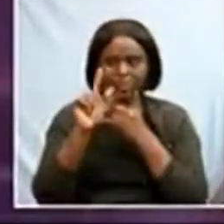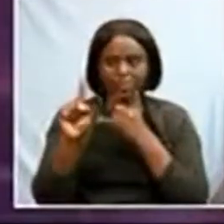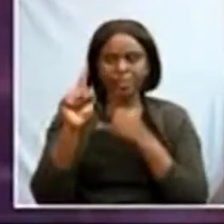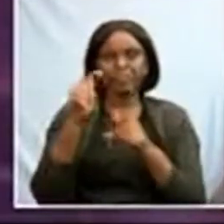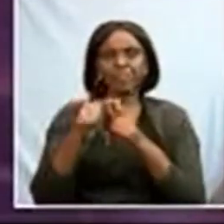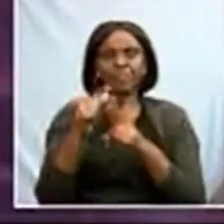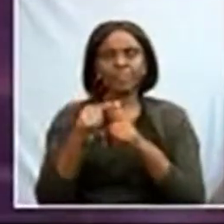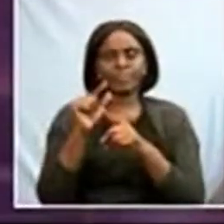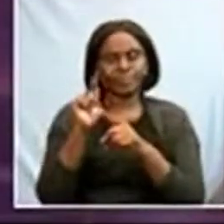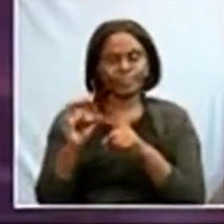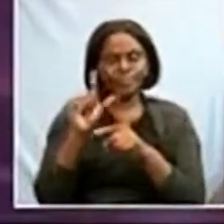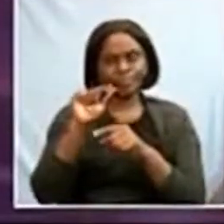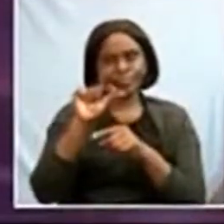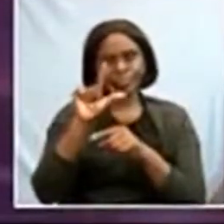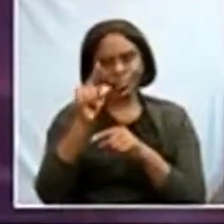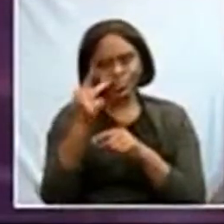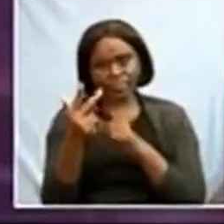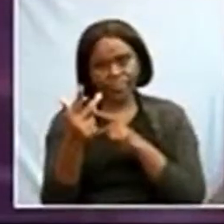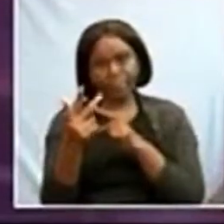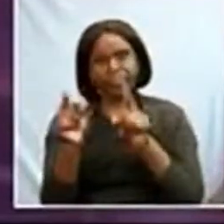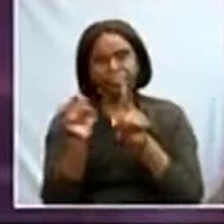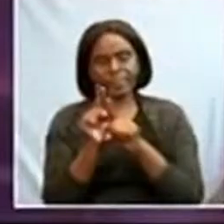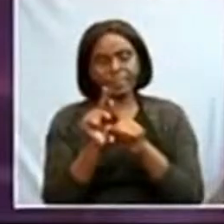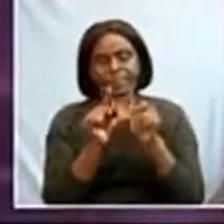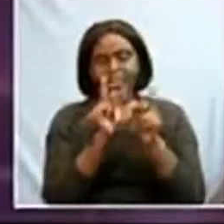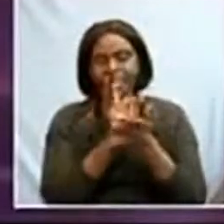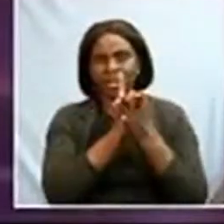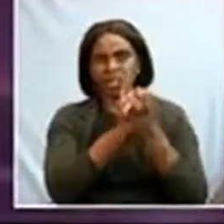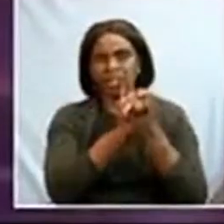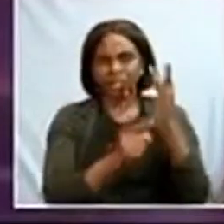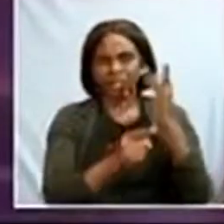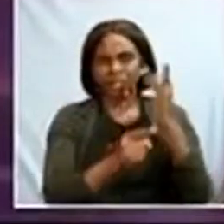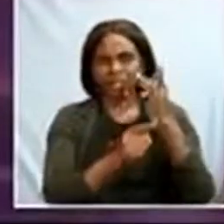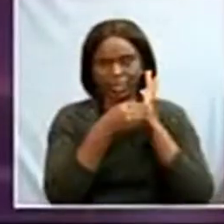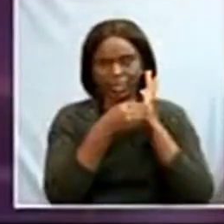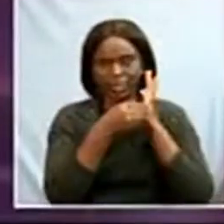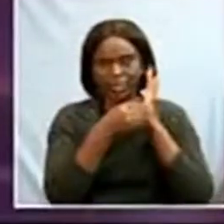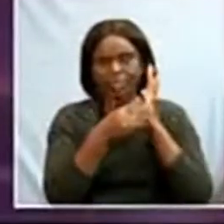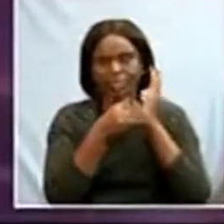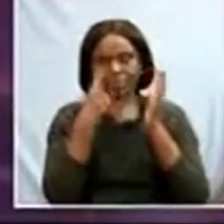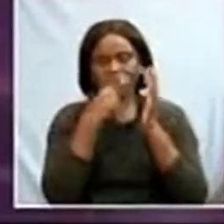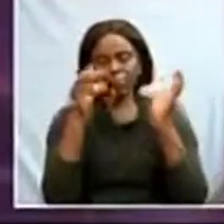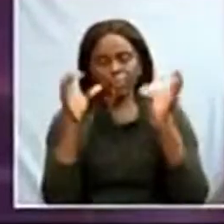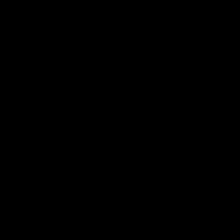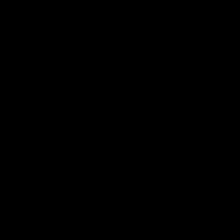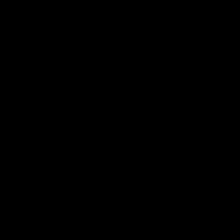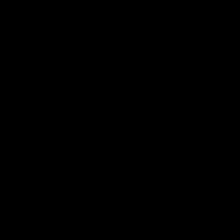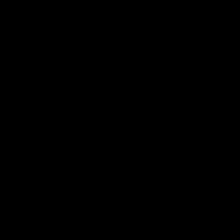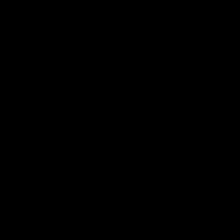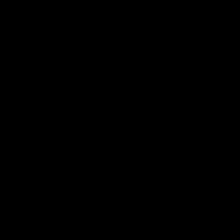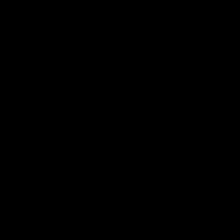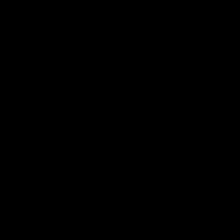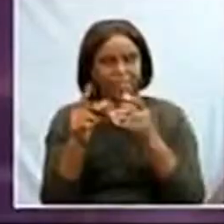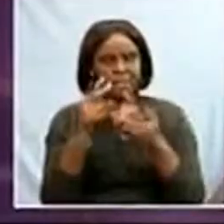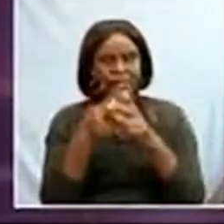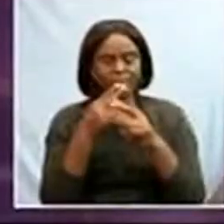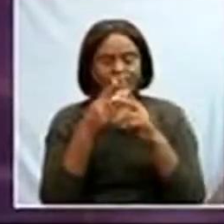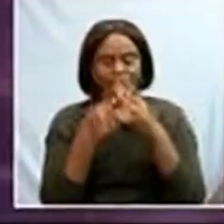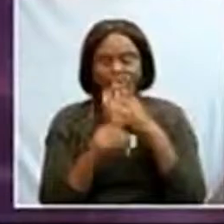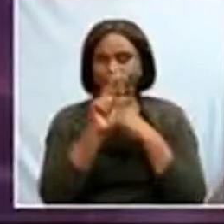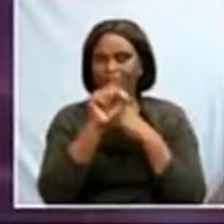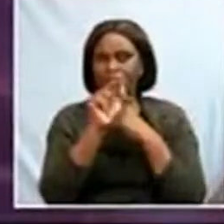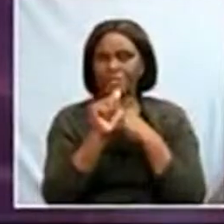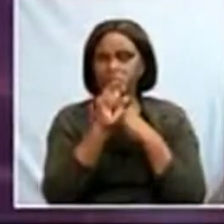31st December 2023, and KALABO Town Council was led by the Council Secretary, that's Mr.